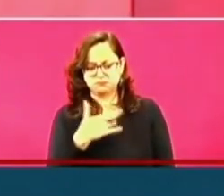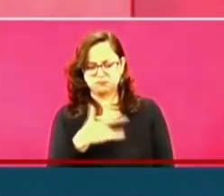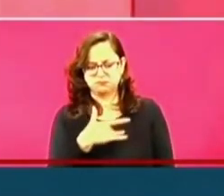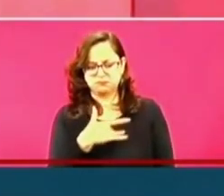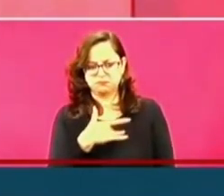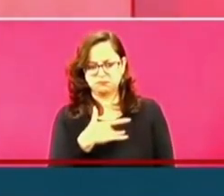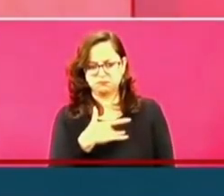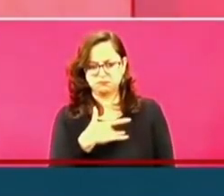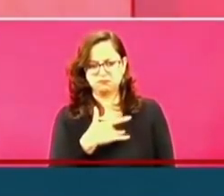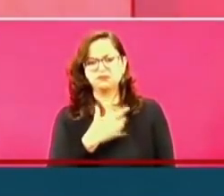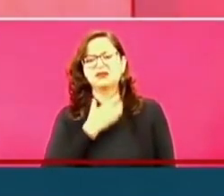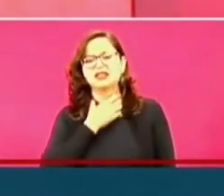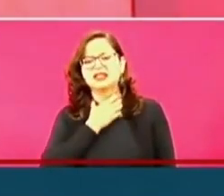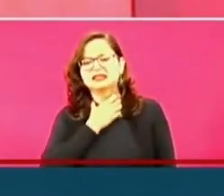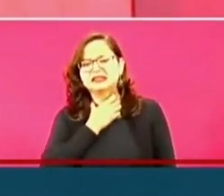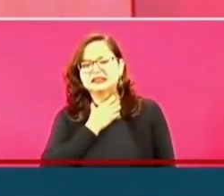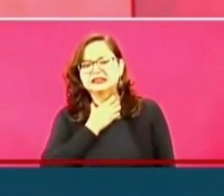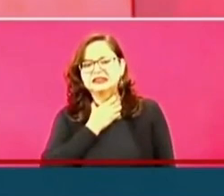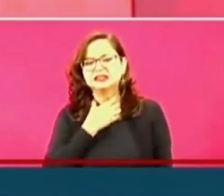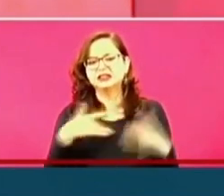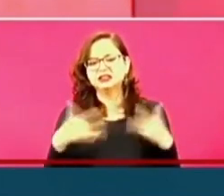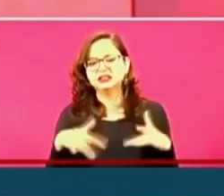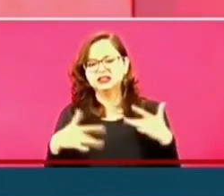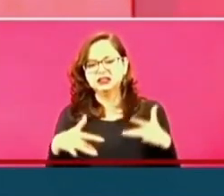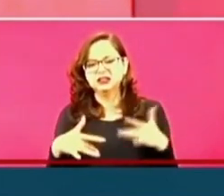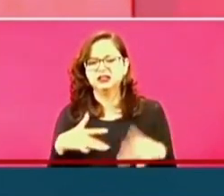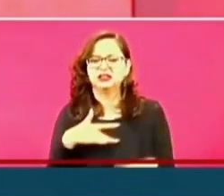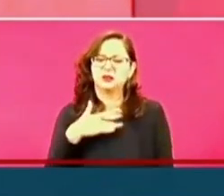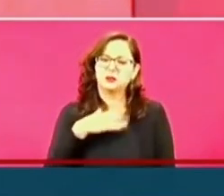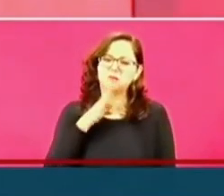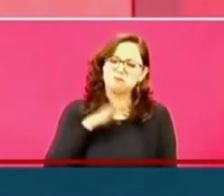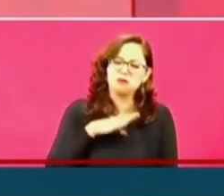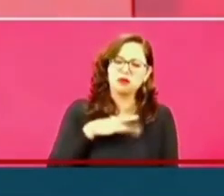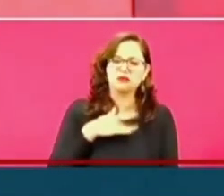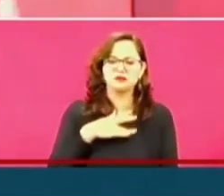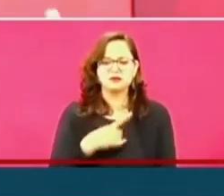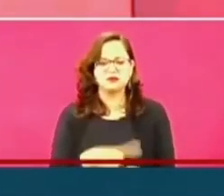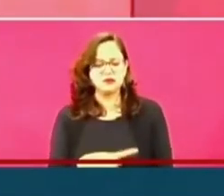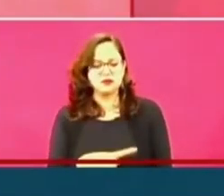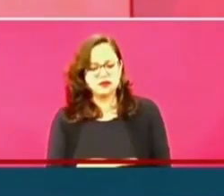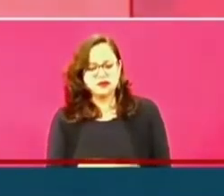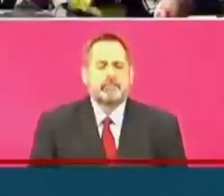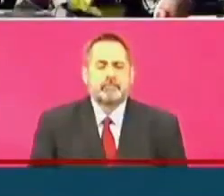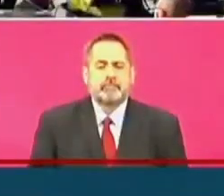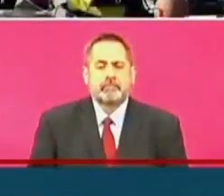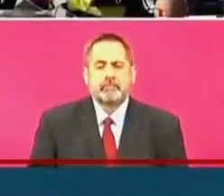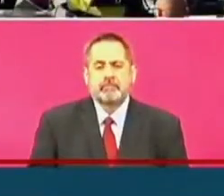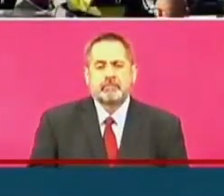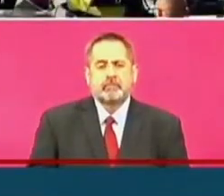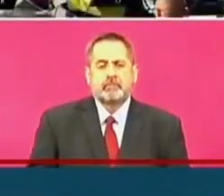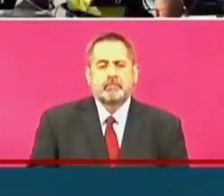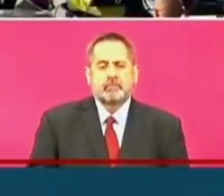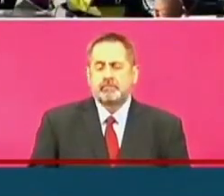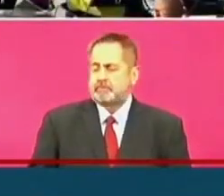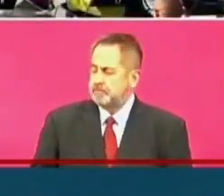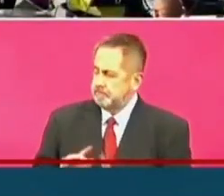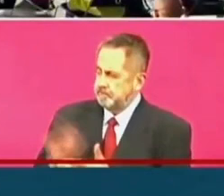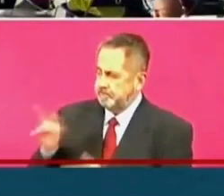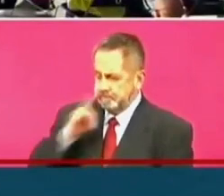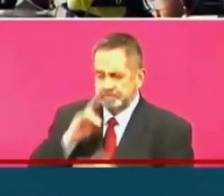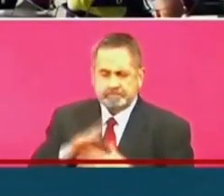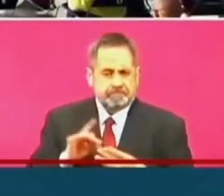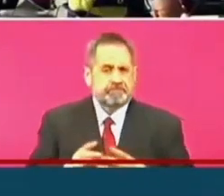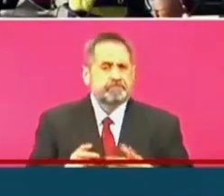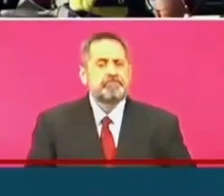well, there is no problem for them to go. There are measures in place at the schools. Health authorities explain